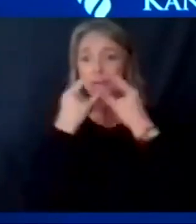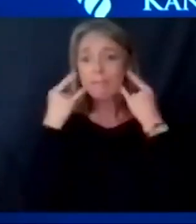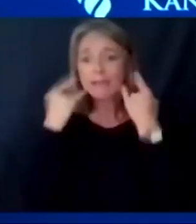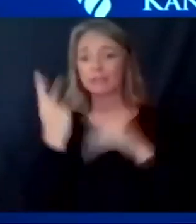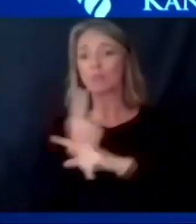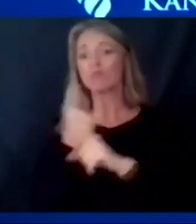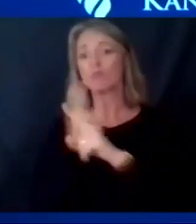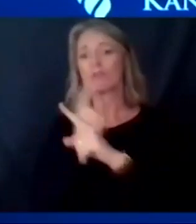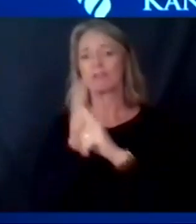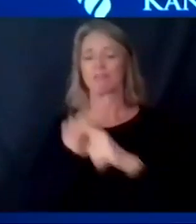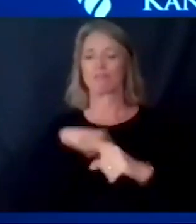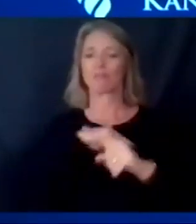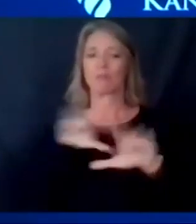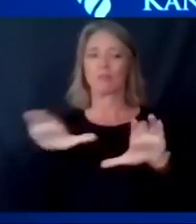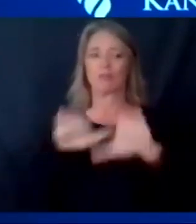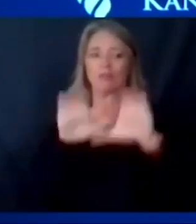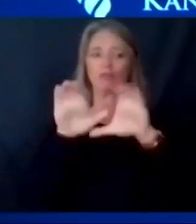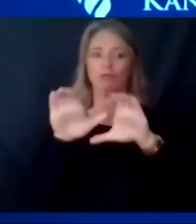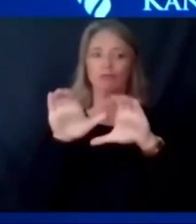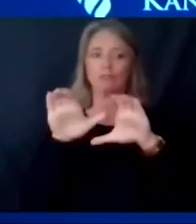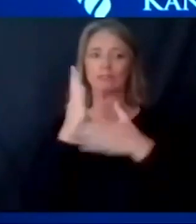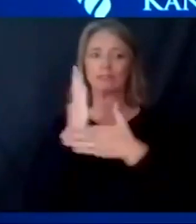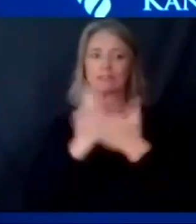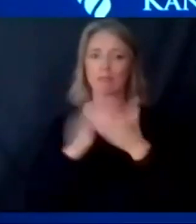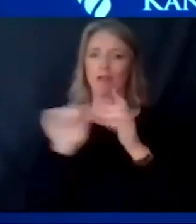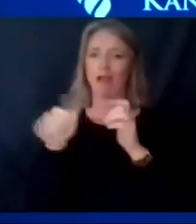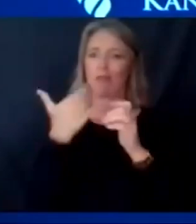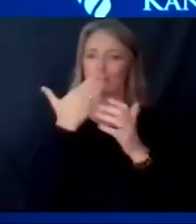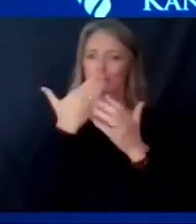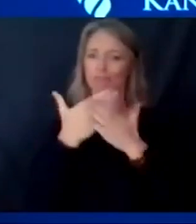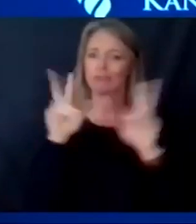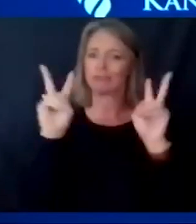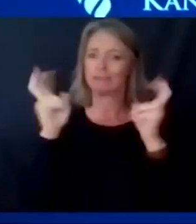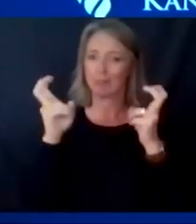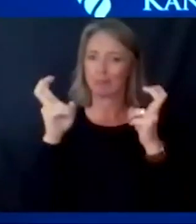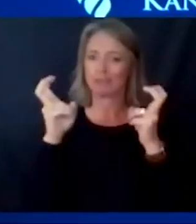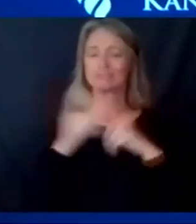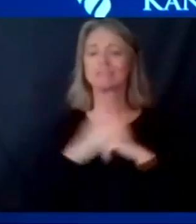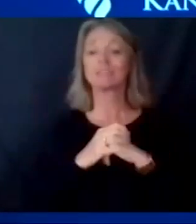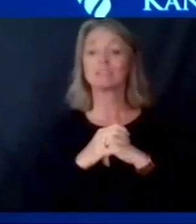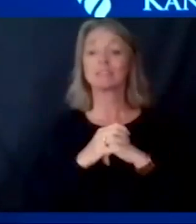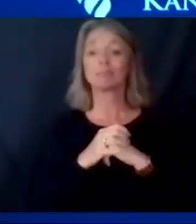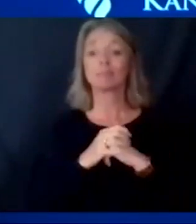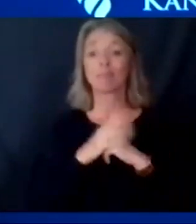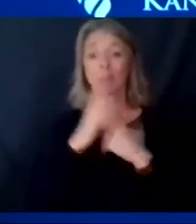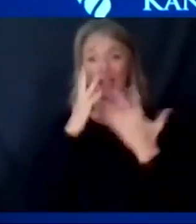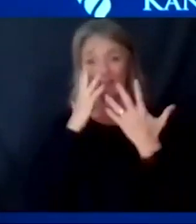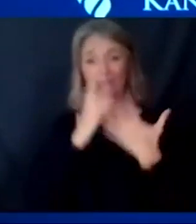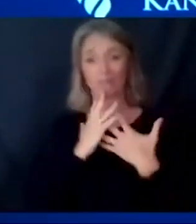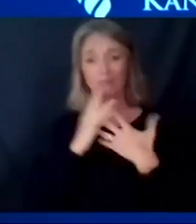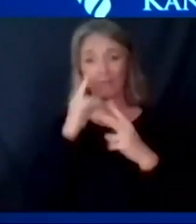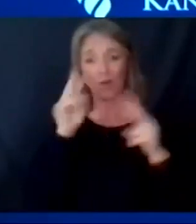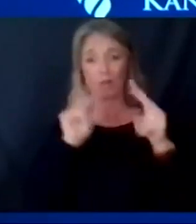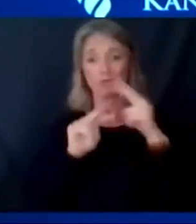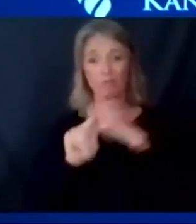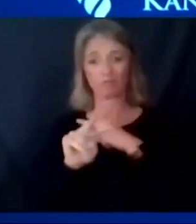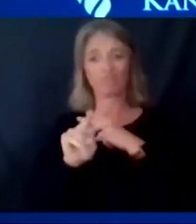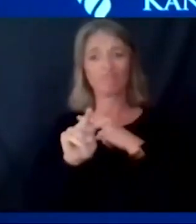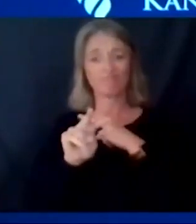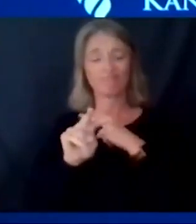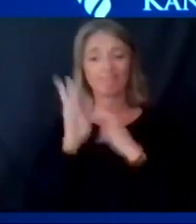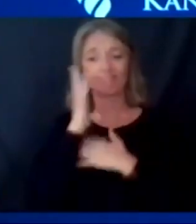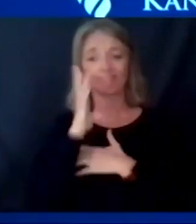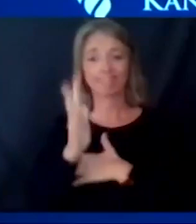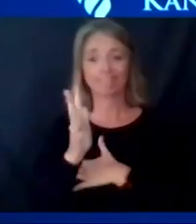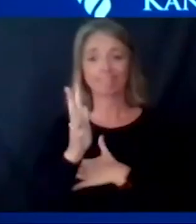dives and some other cool topics. But today, and for unfortunately the foreseeable future, we are focusing on how COVID is wreaking havoc with